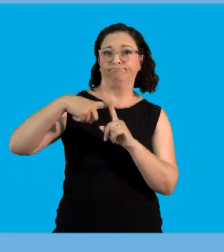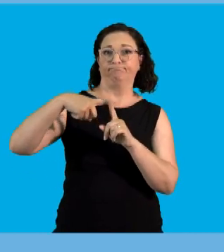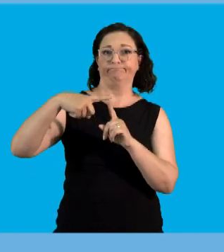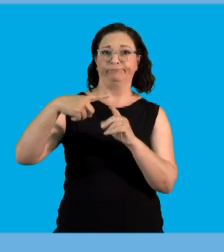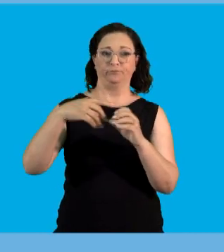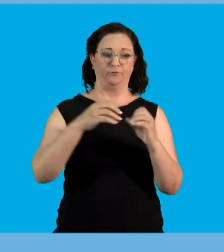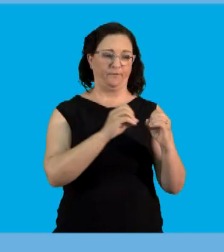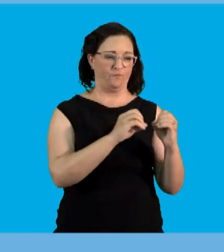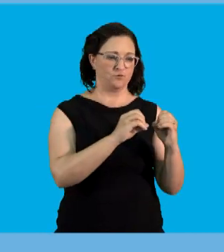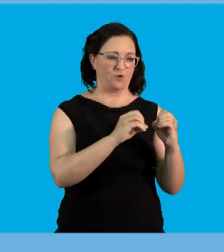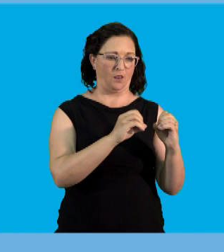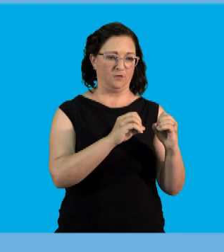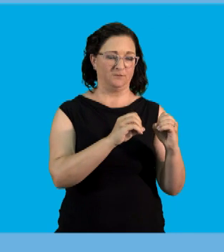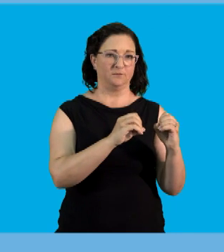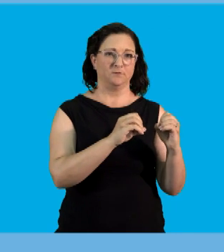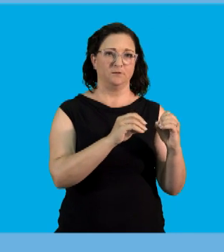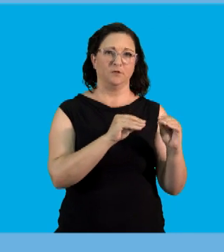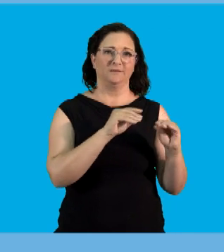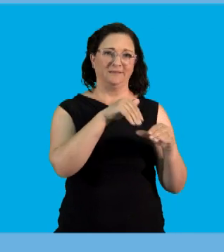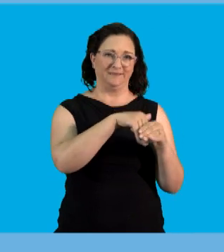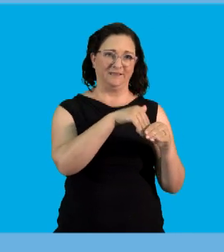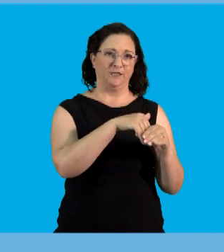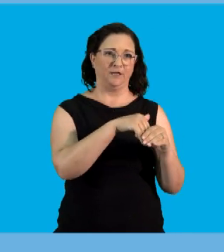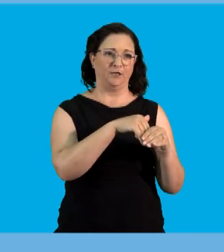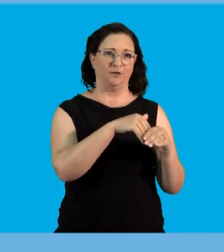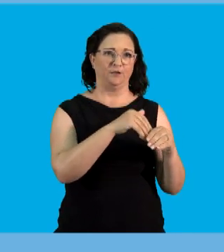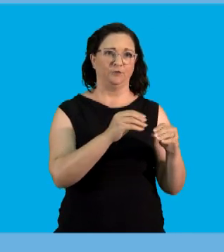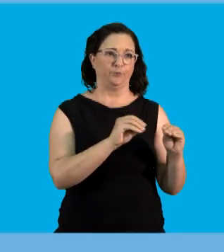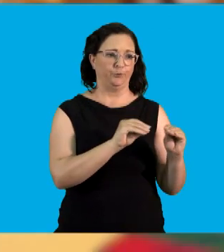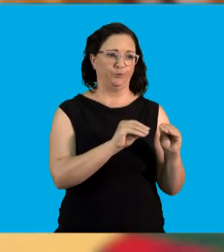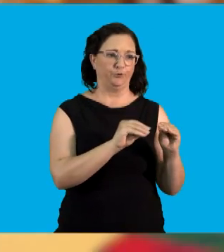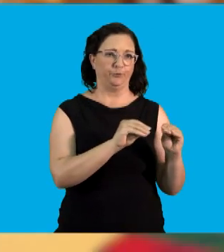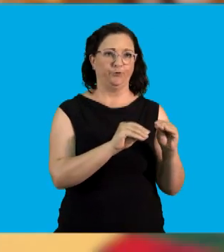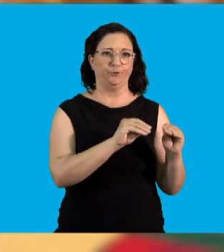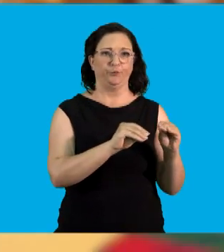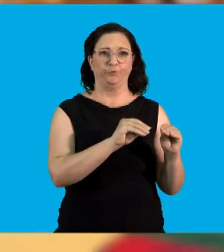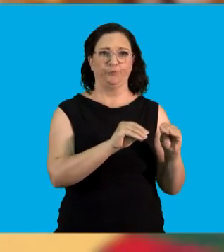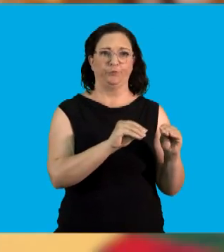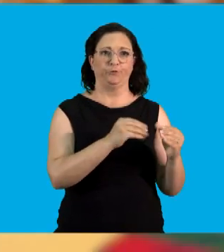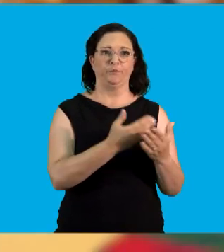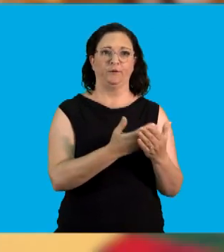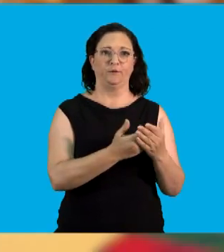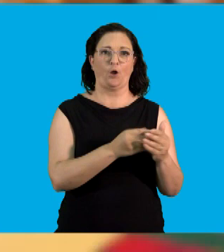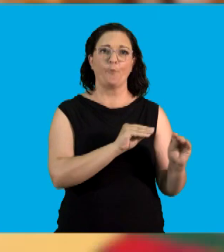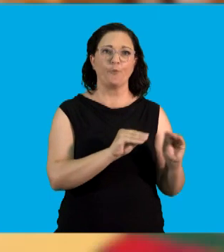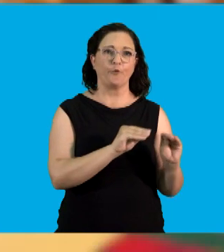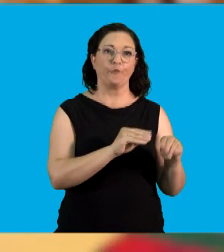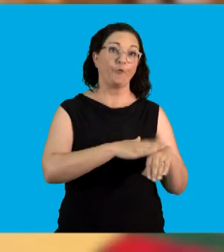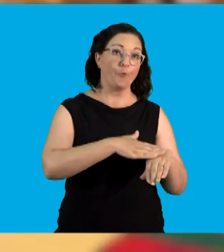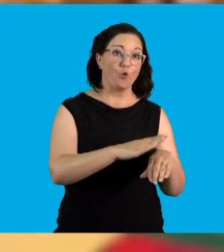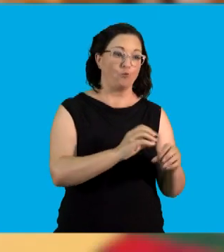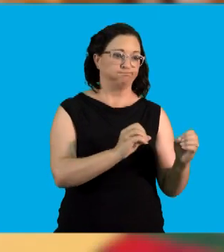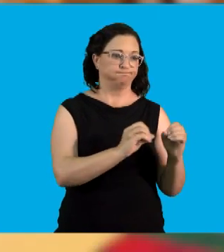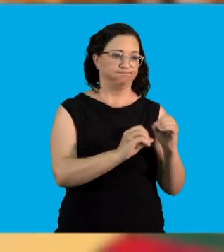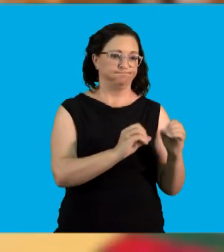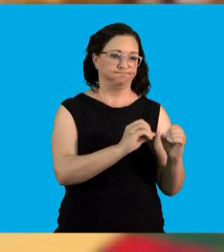onto the solid particle, the particles that are making up that solid will start now to gain more kinetic energy, move around